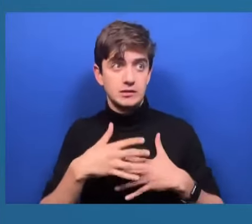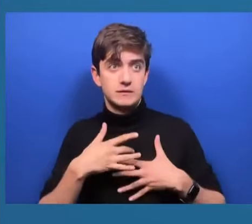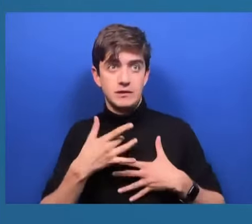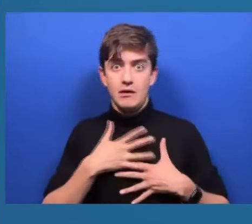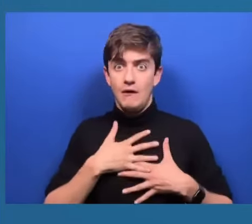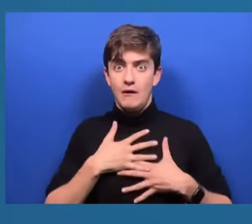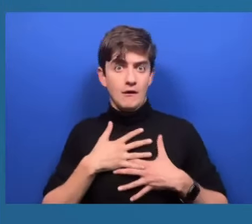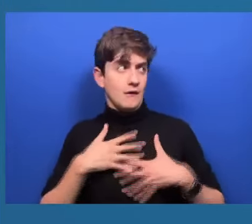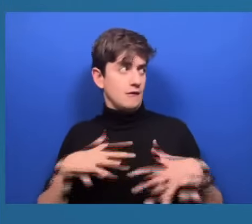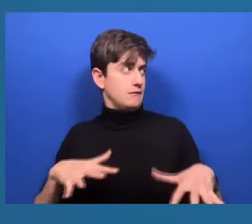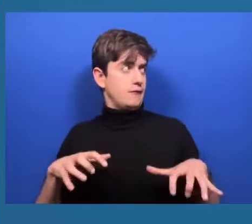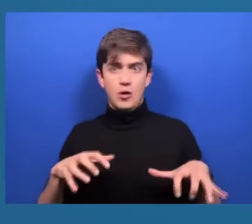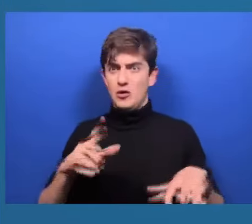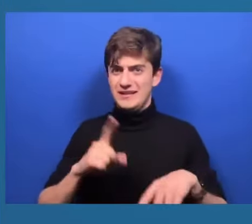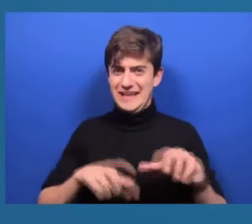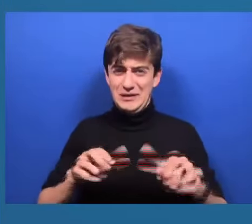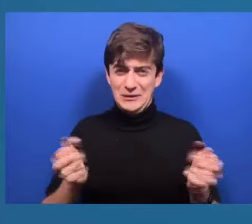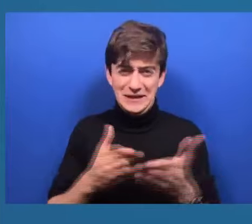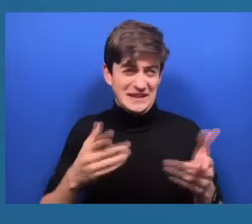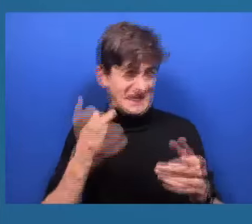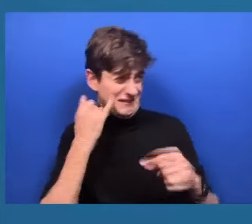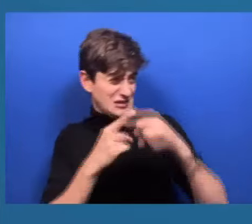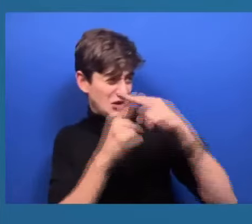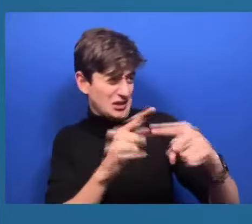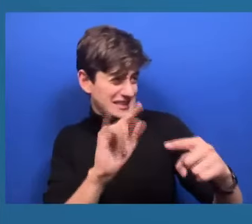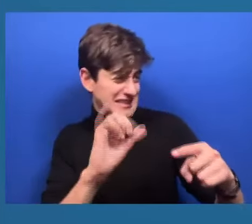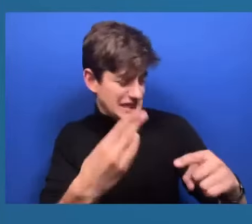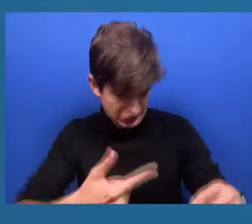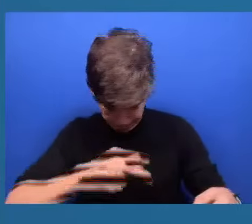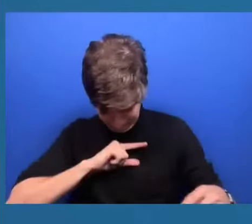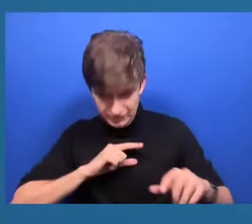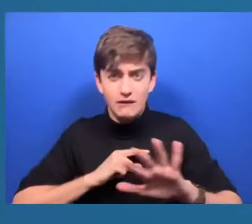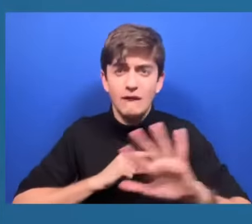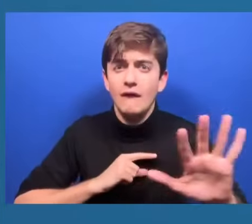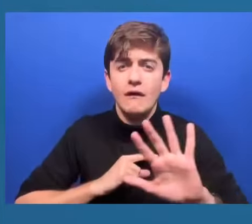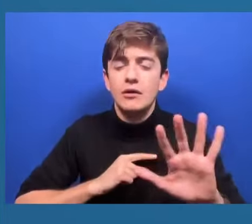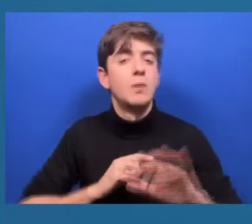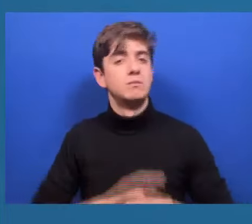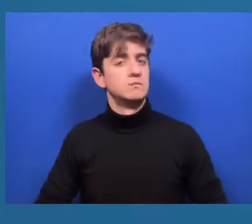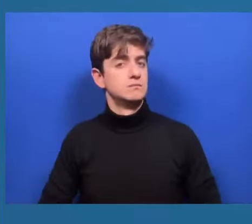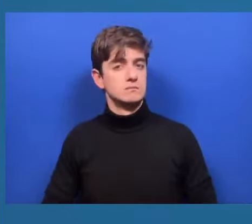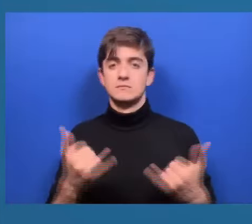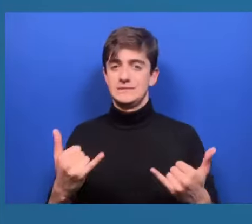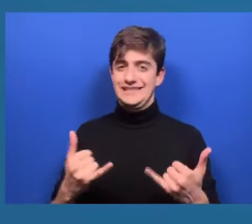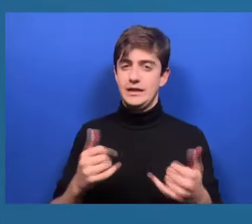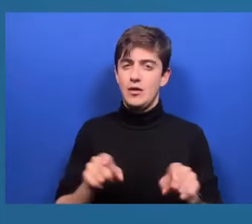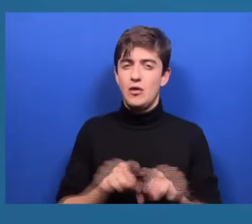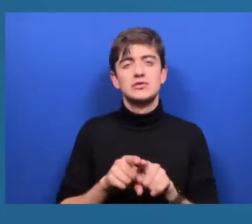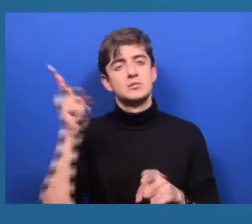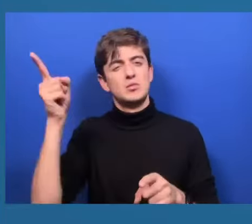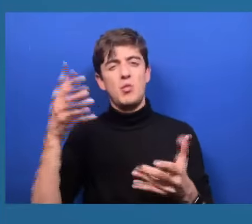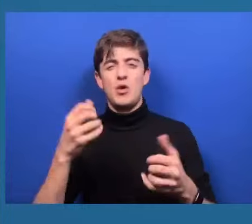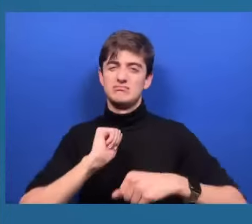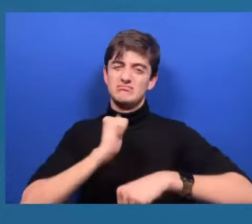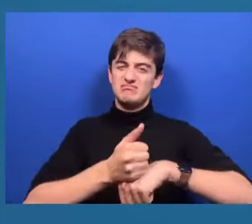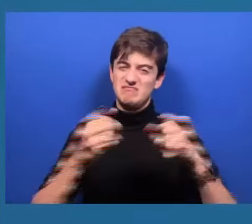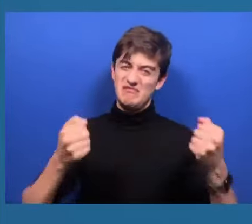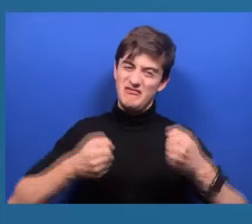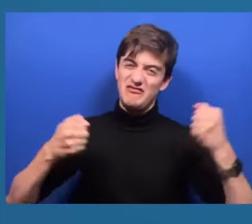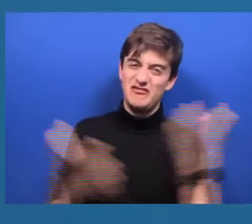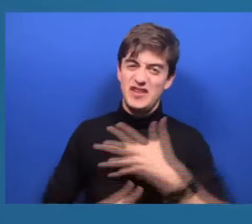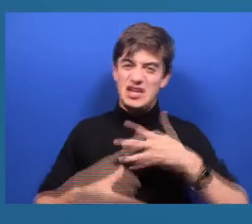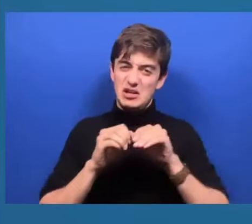move. This is ultimately also about setting out fear out there. And we should all